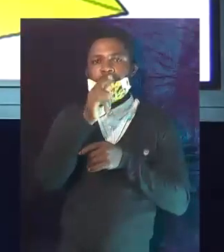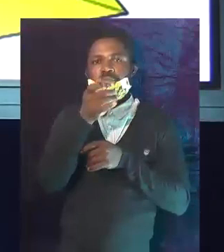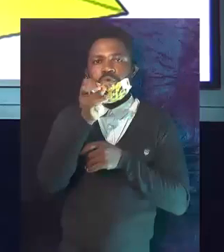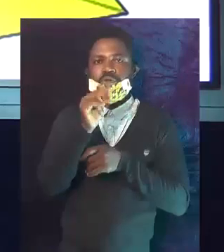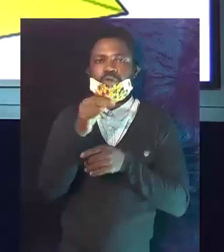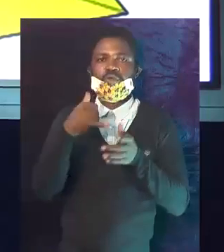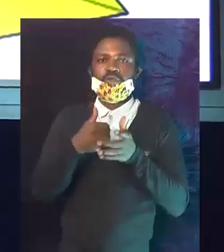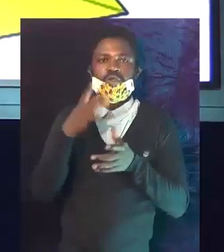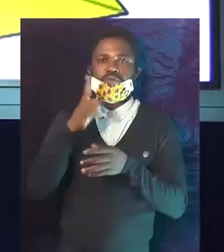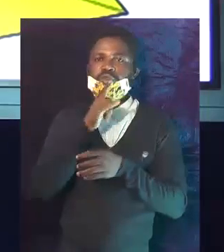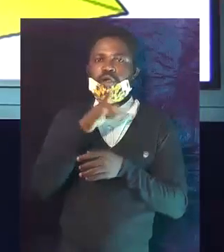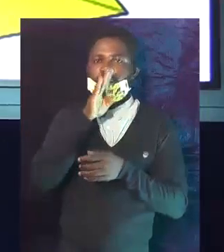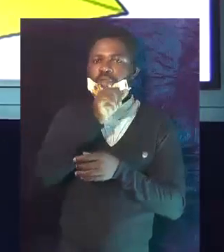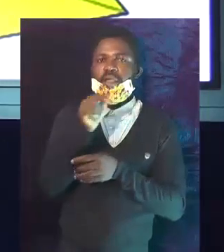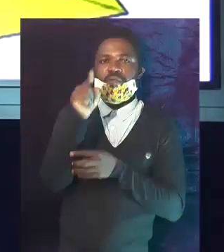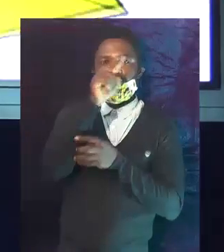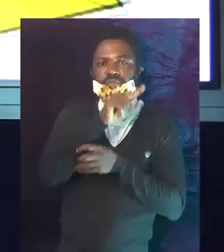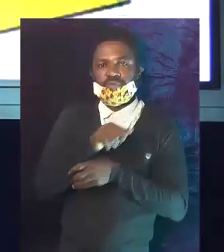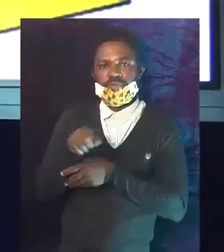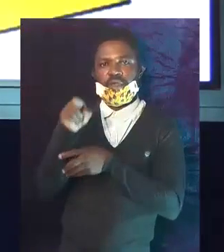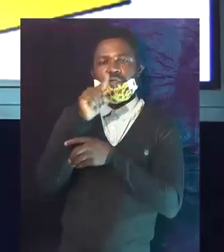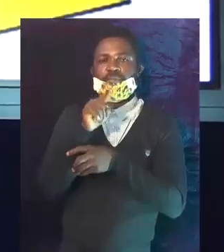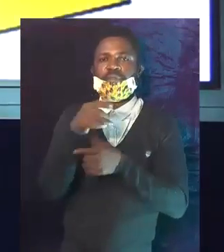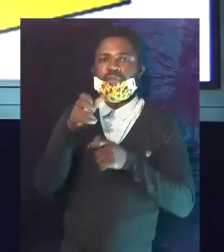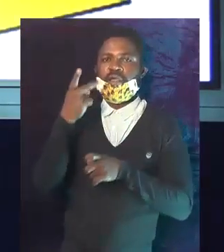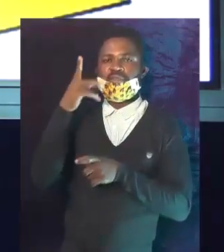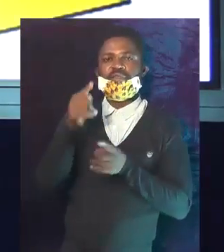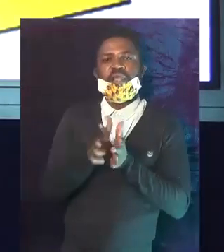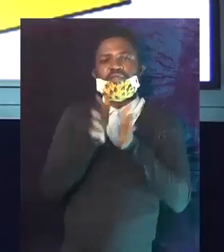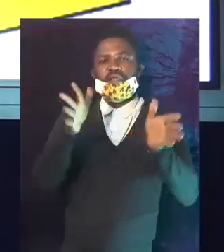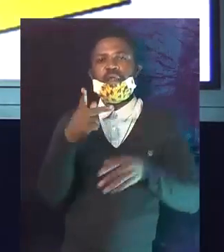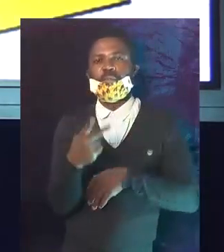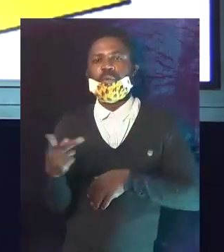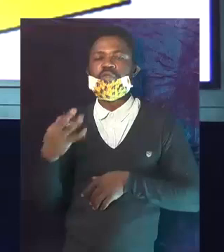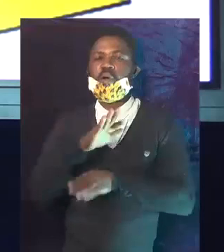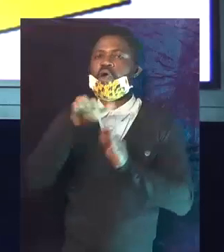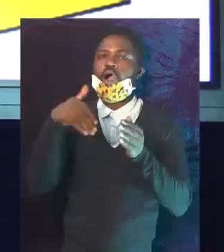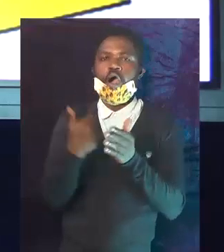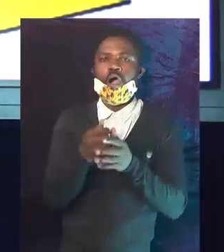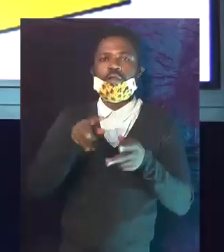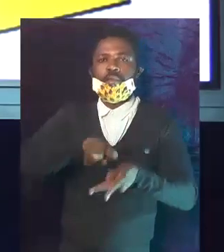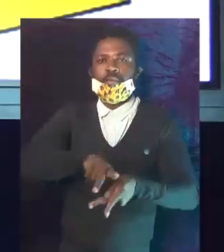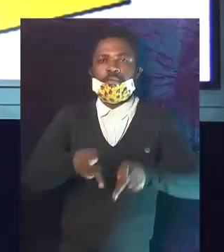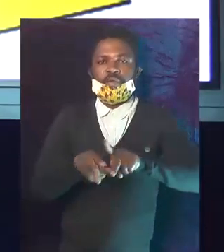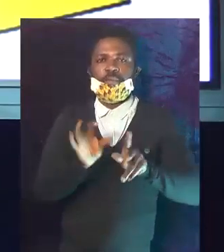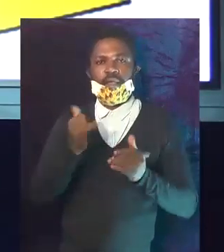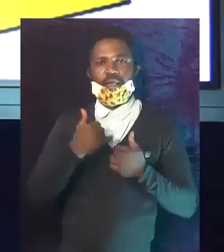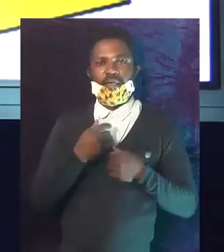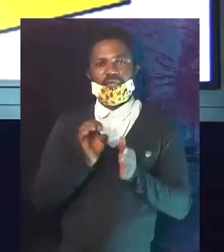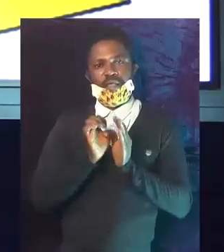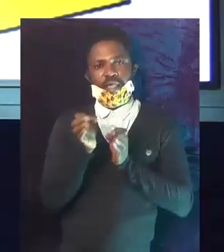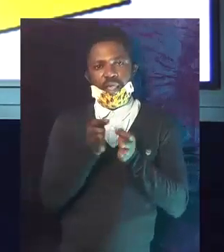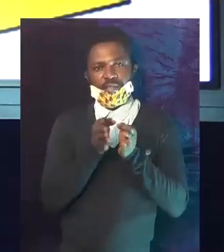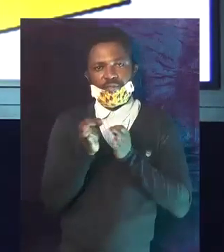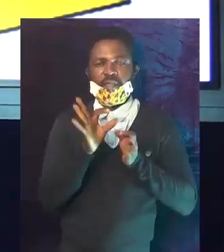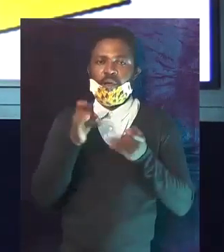be a circle. Let's now look at the general properties of all pyramids. I've already explained them, but I will